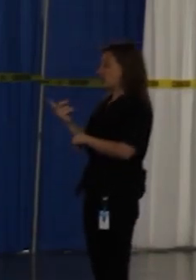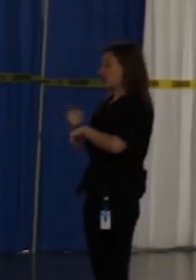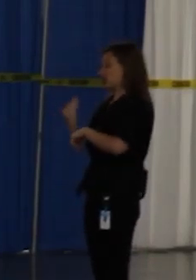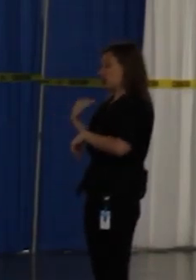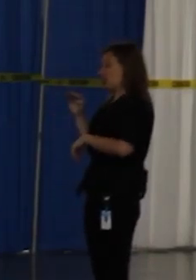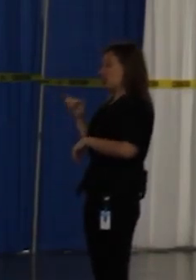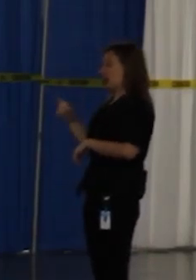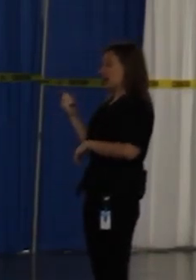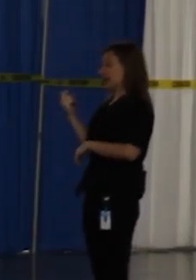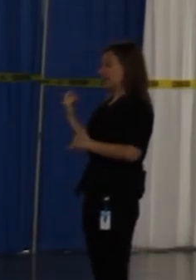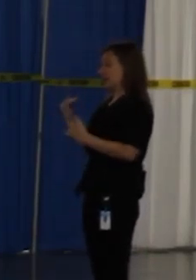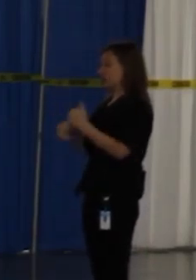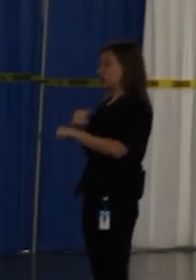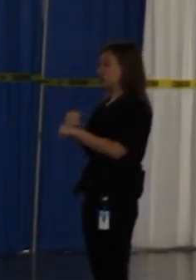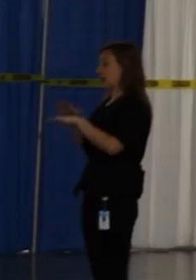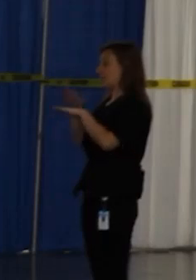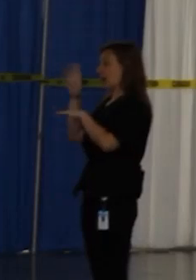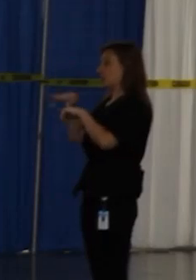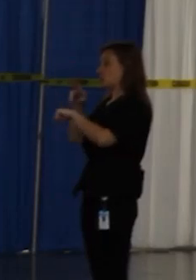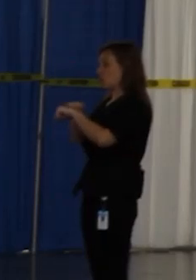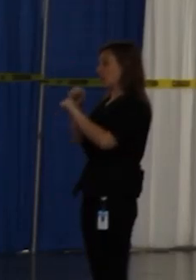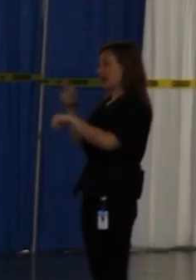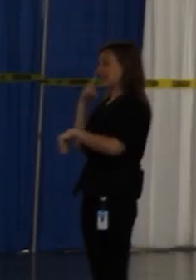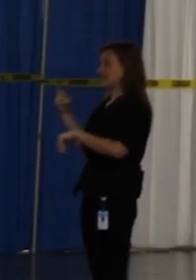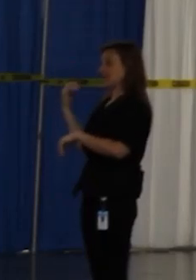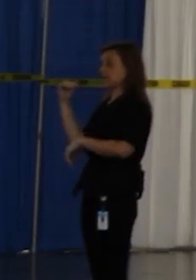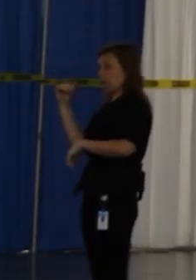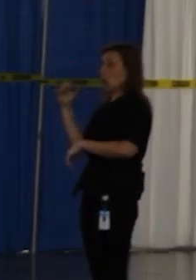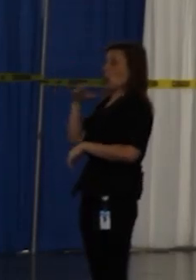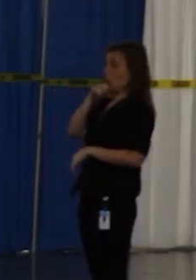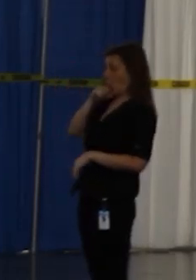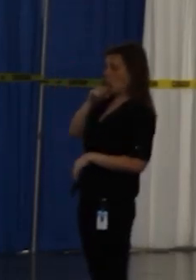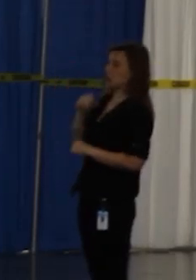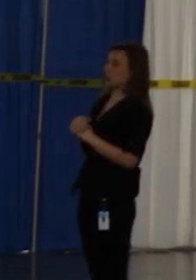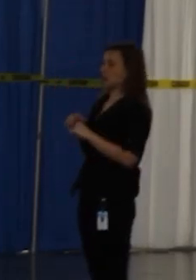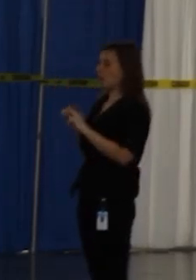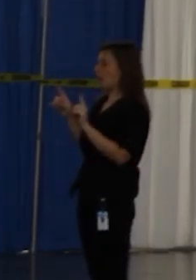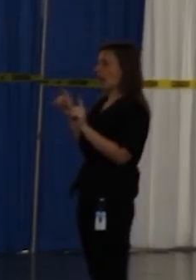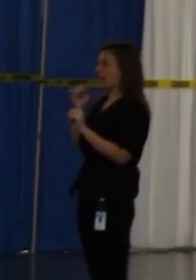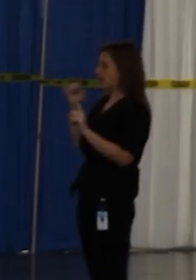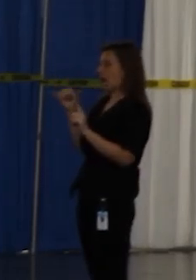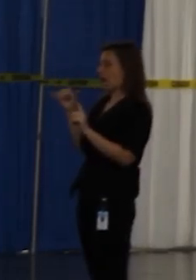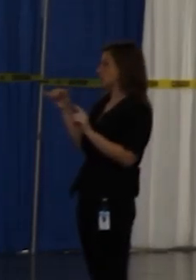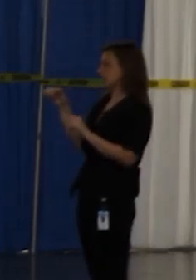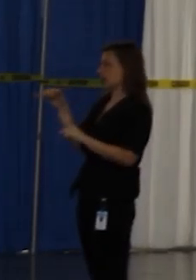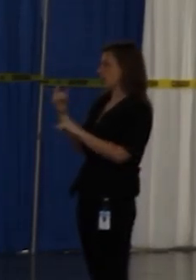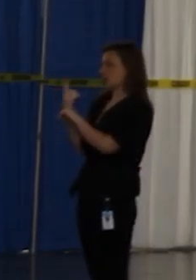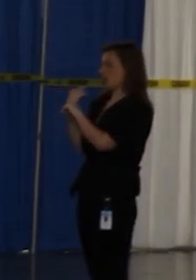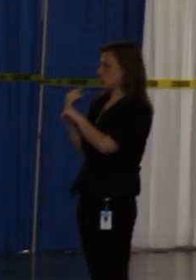11th, and this year it's above normal, as you can see, with more yellows and a little bit of orange in there, but not as warm as last year.